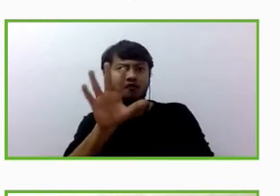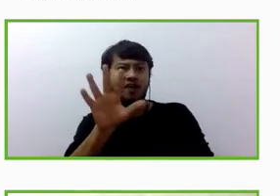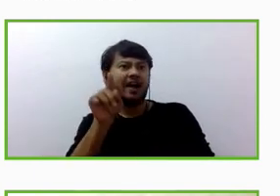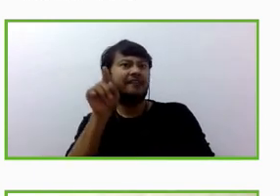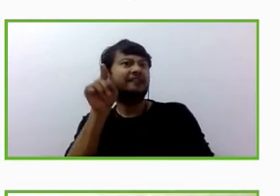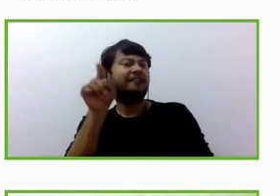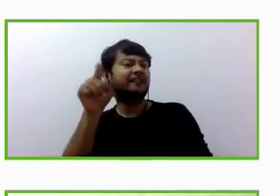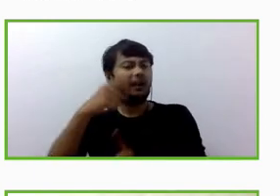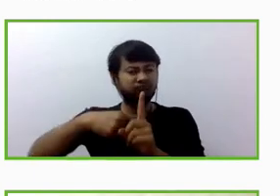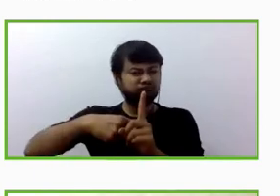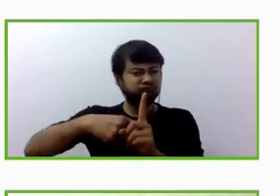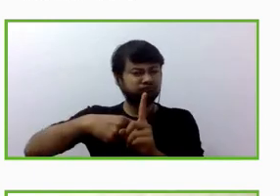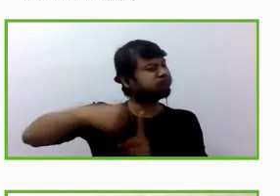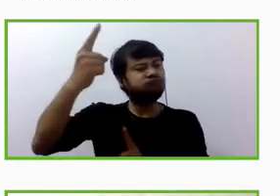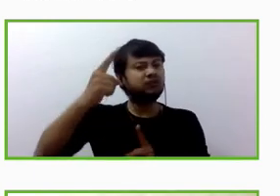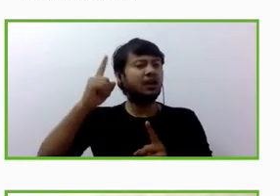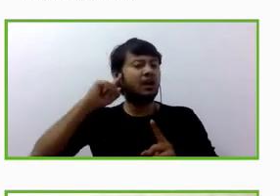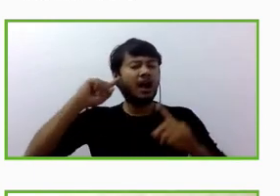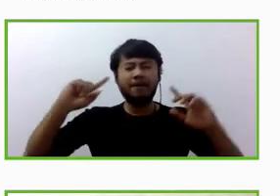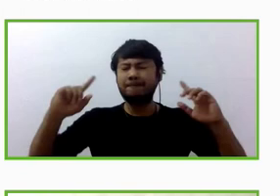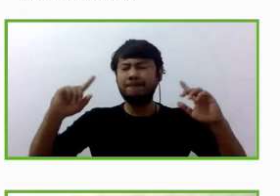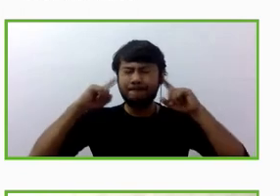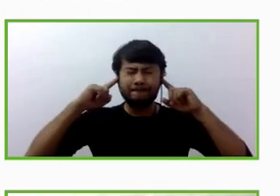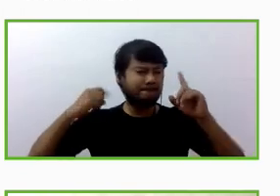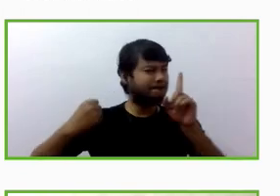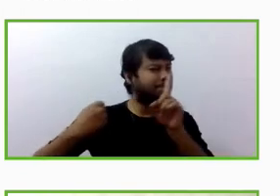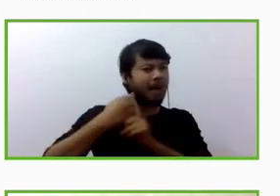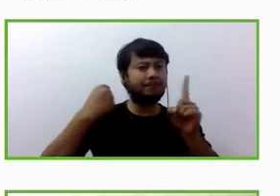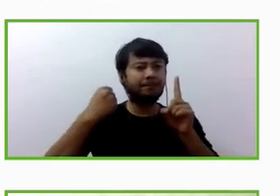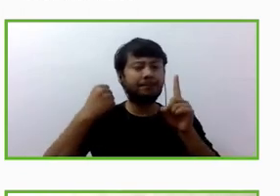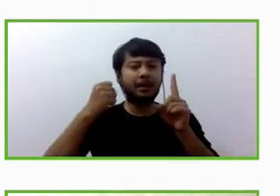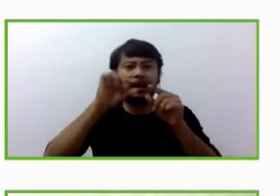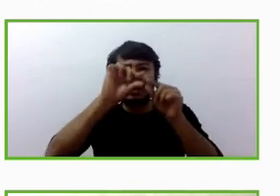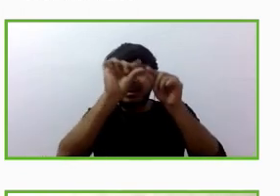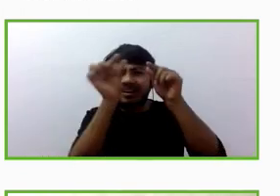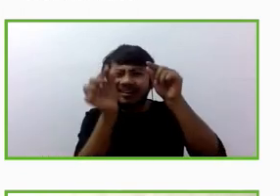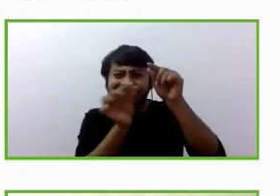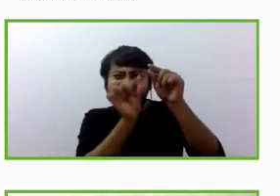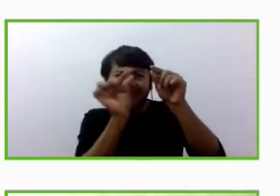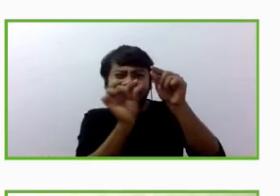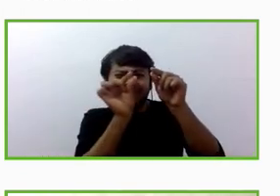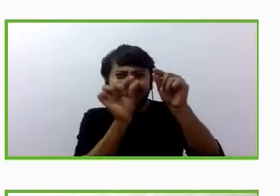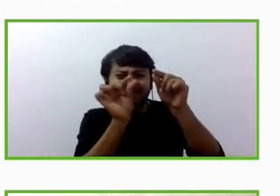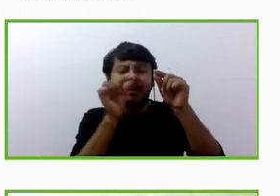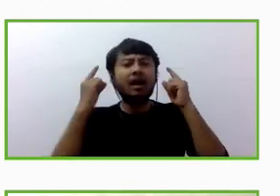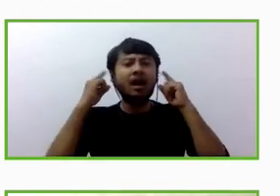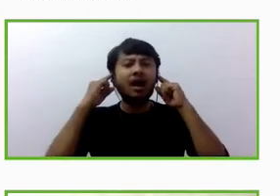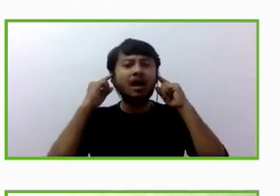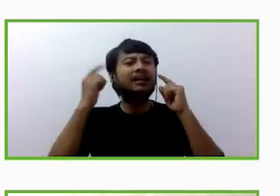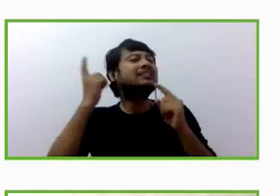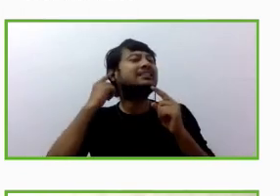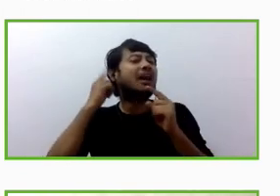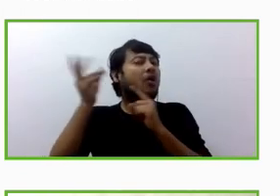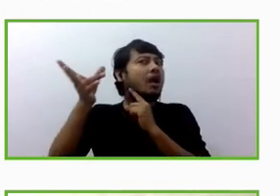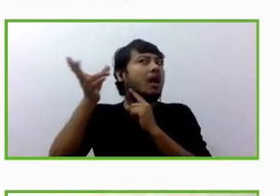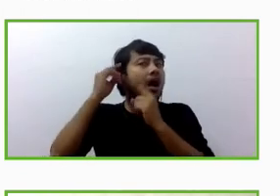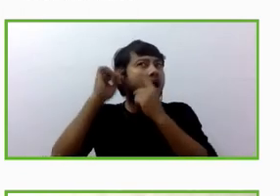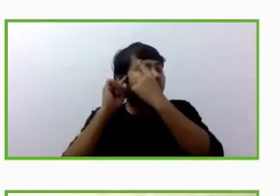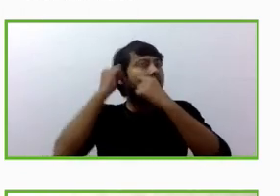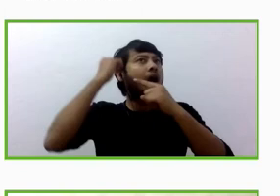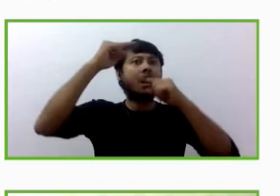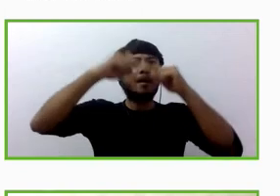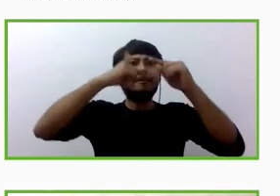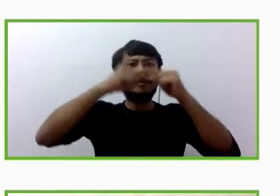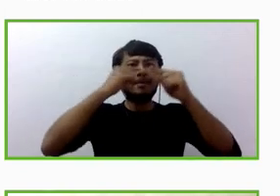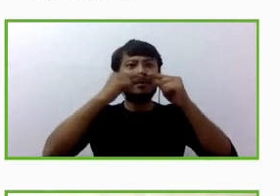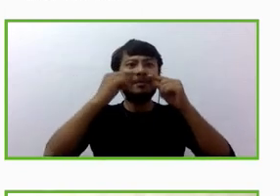it destroyed the ciliary hairs inside of her cochlea, which are the means by which sound is transduced into neural pulses,